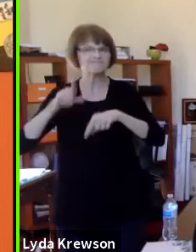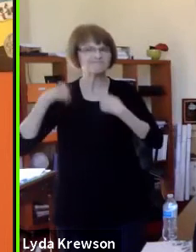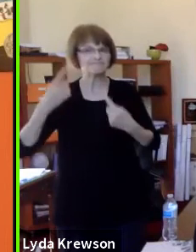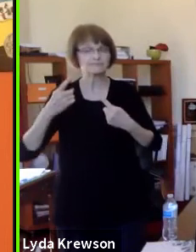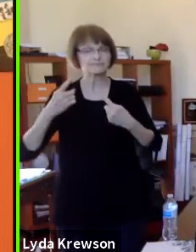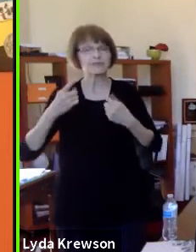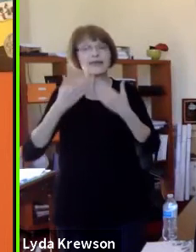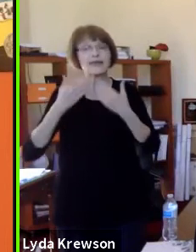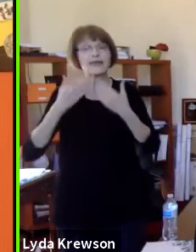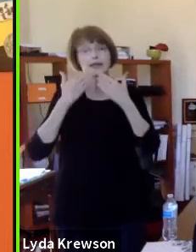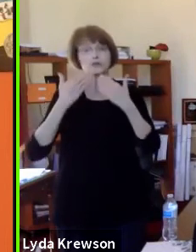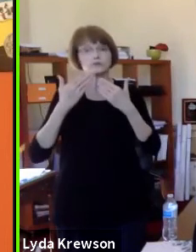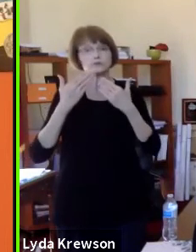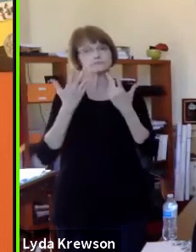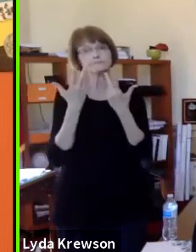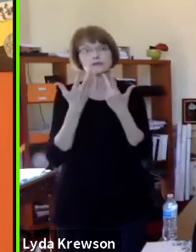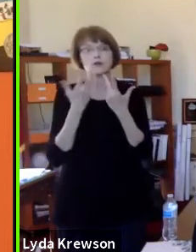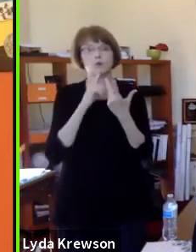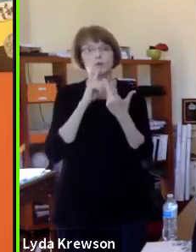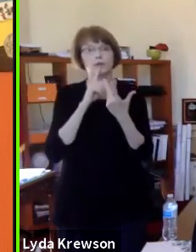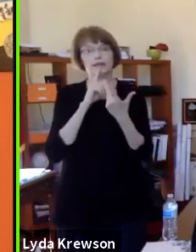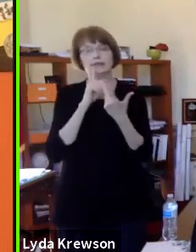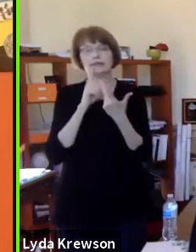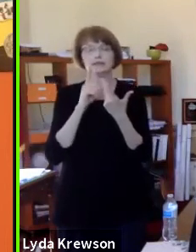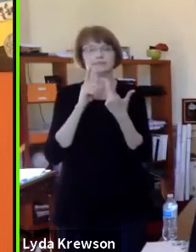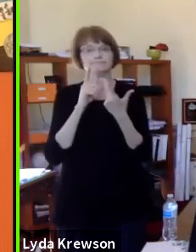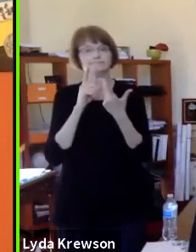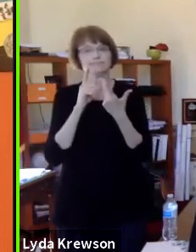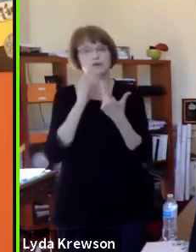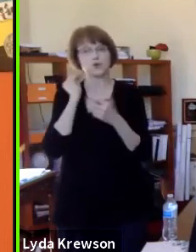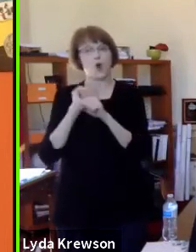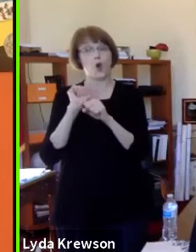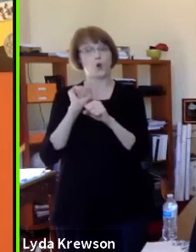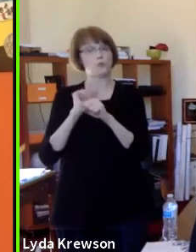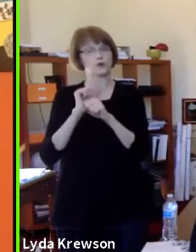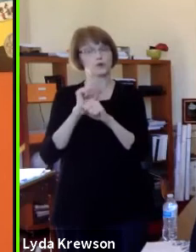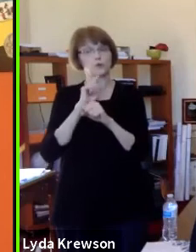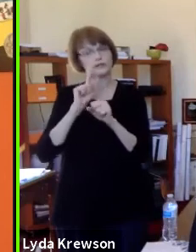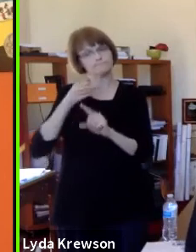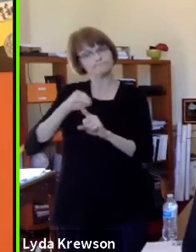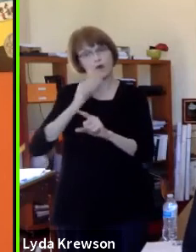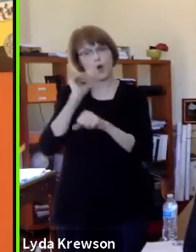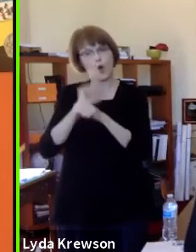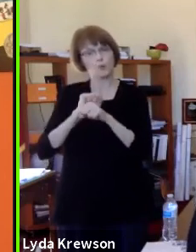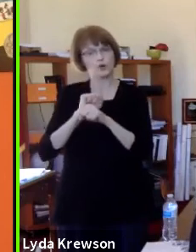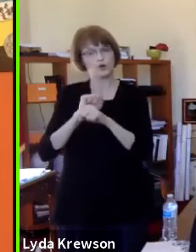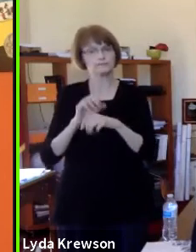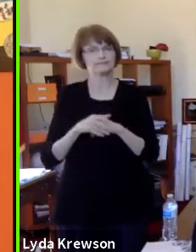Give a little extra effort to that homework if you can.